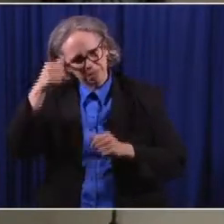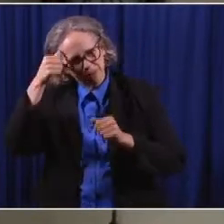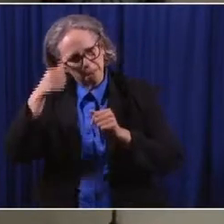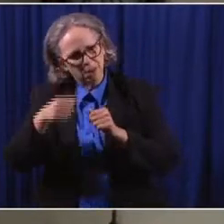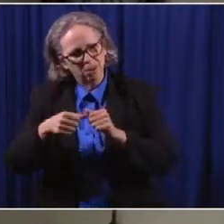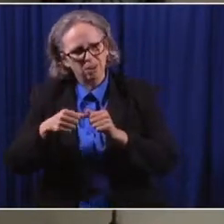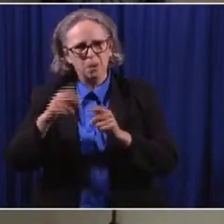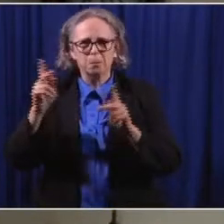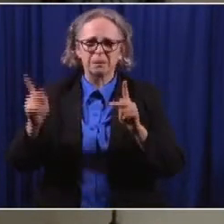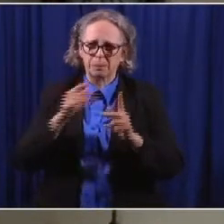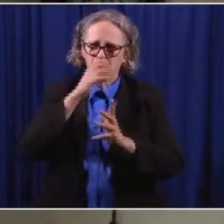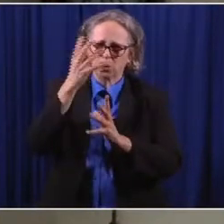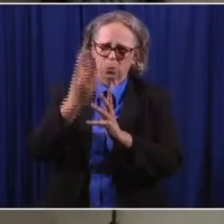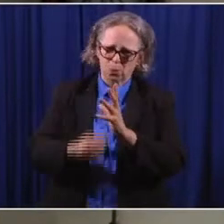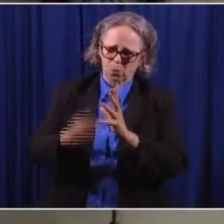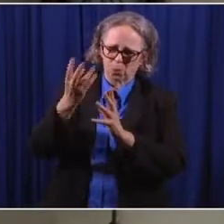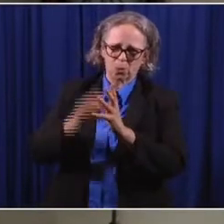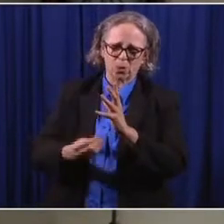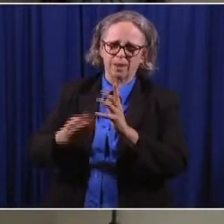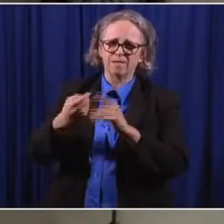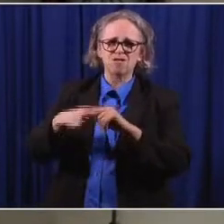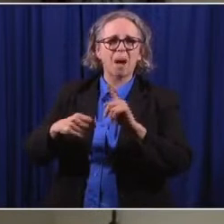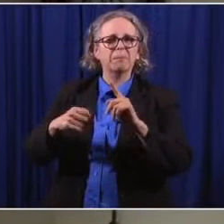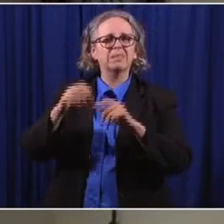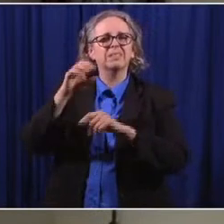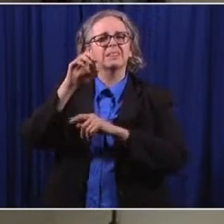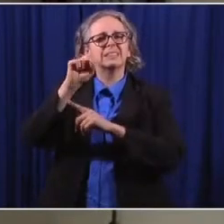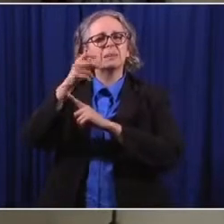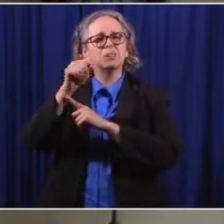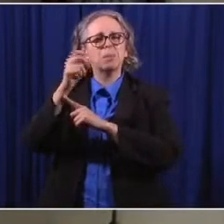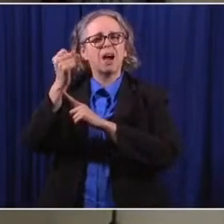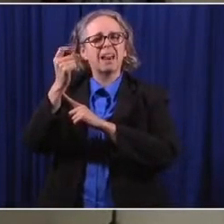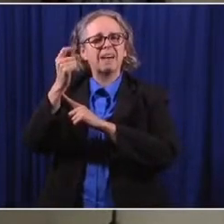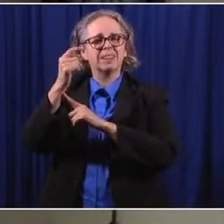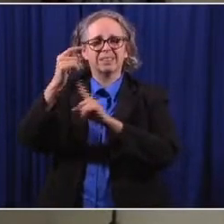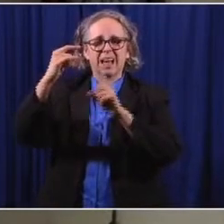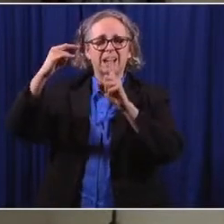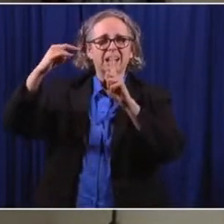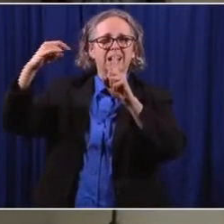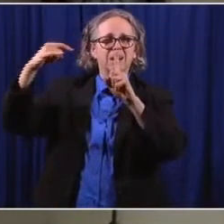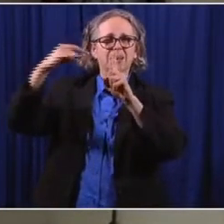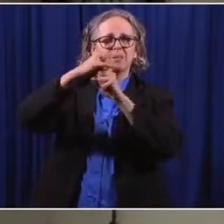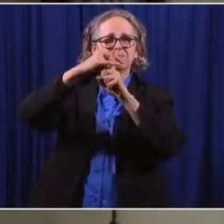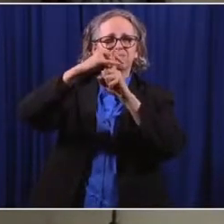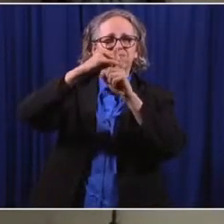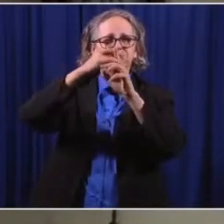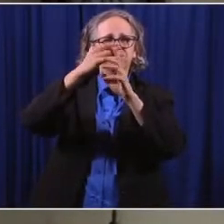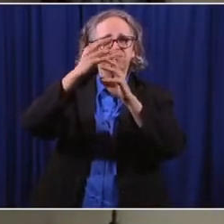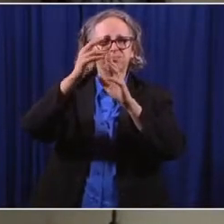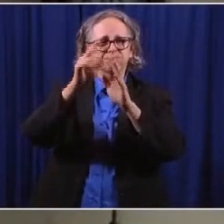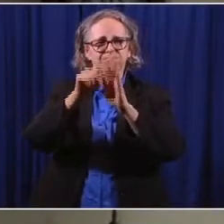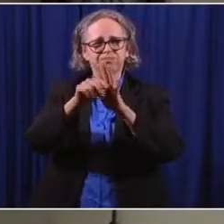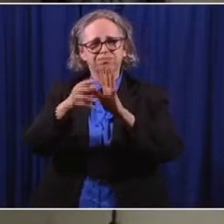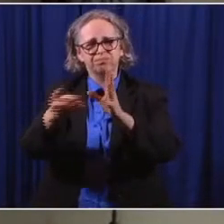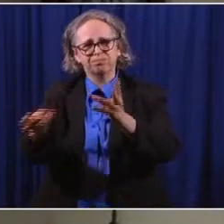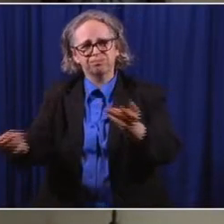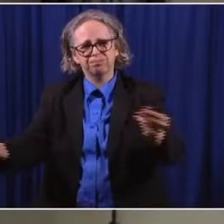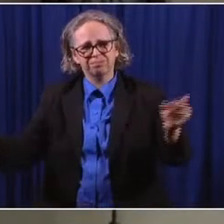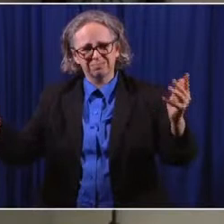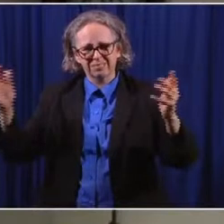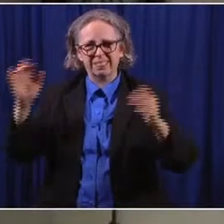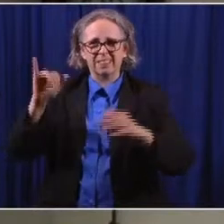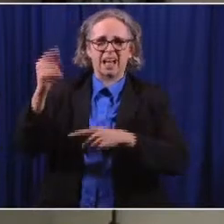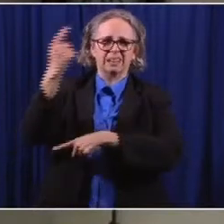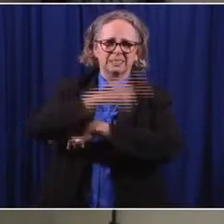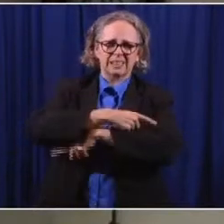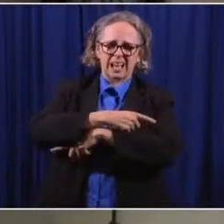September 11th. We think about them when the United States was attacked, and we pray for them. We pray for